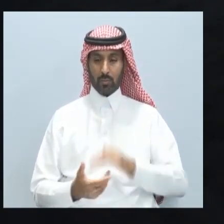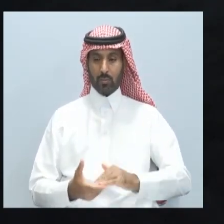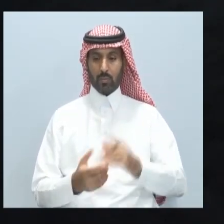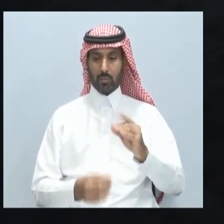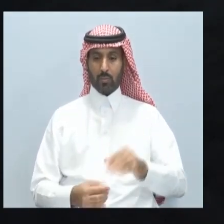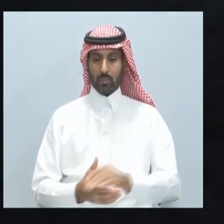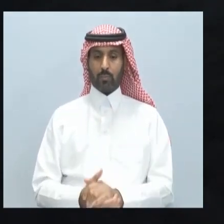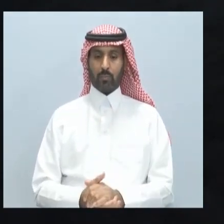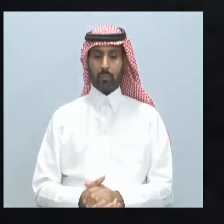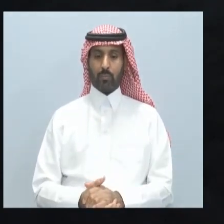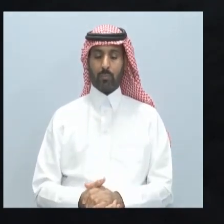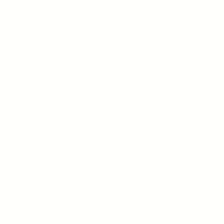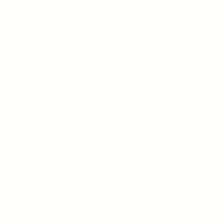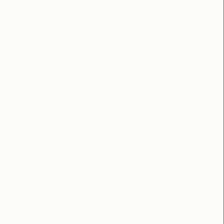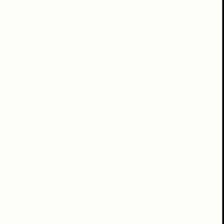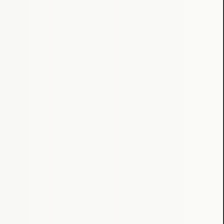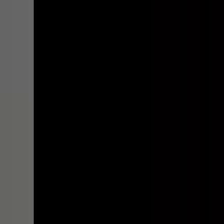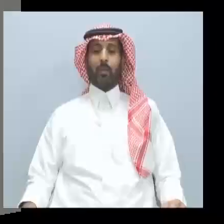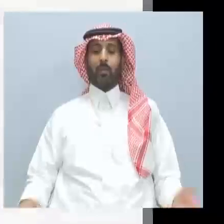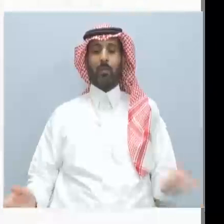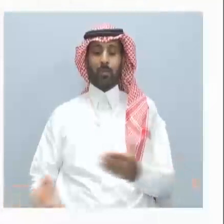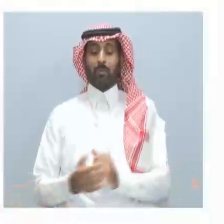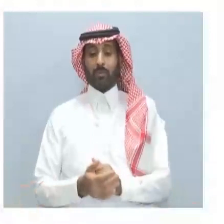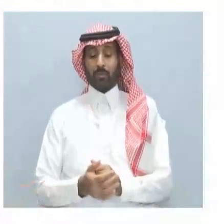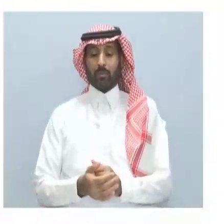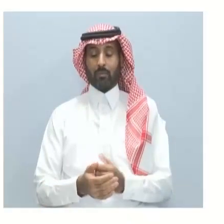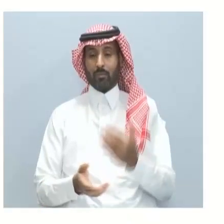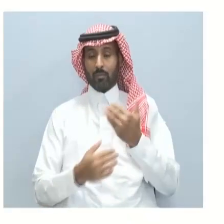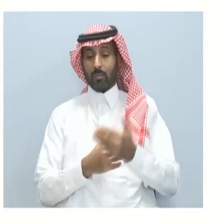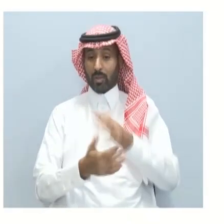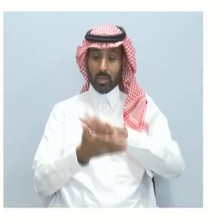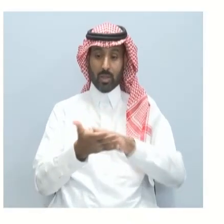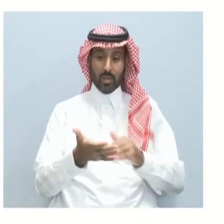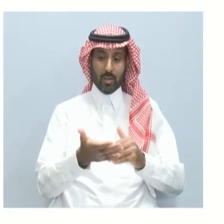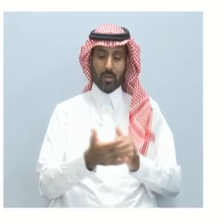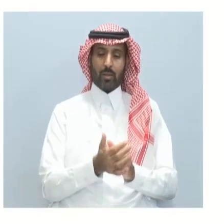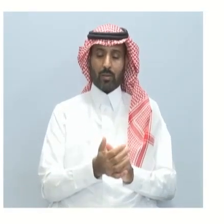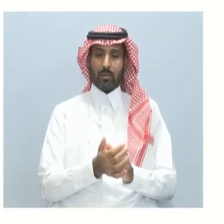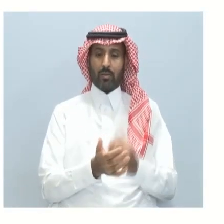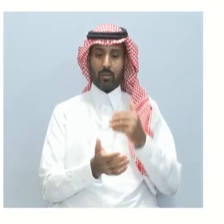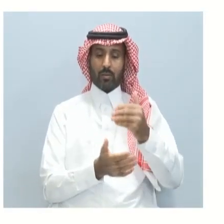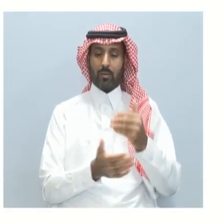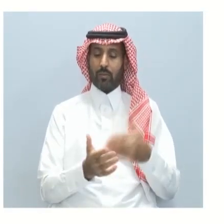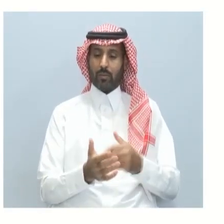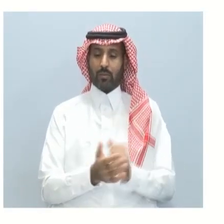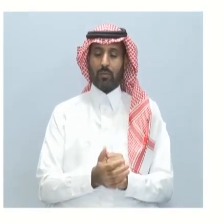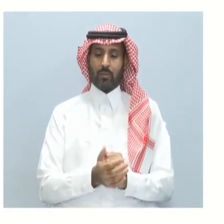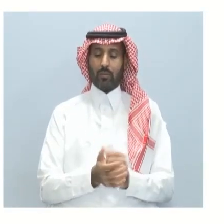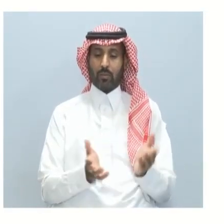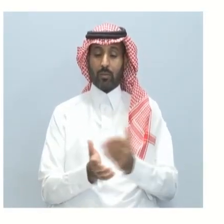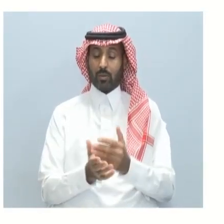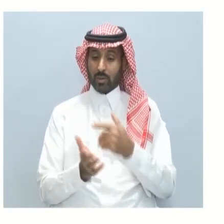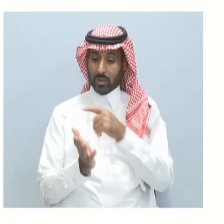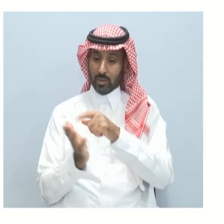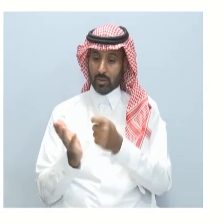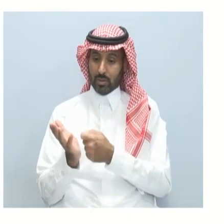symbiotic relationship between us. So going back to our table here, we have the very end. Now your essay